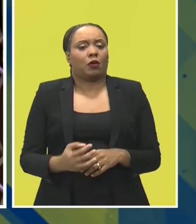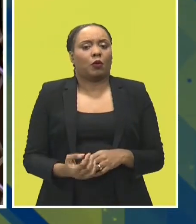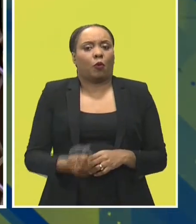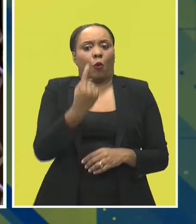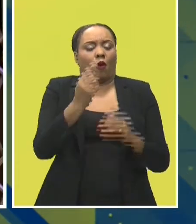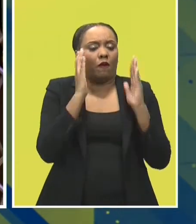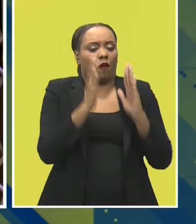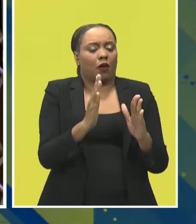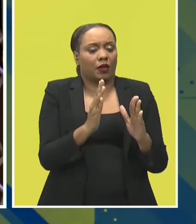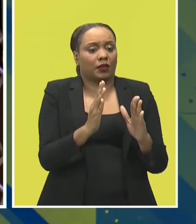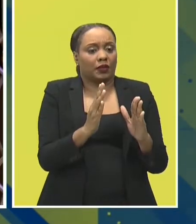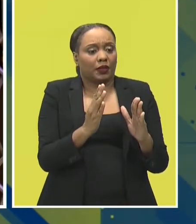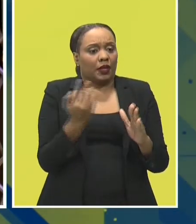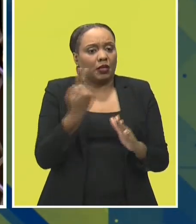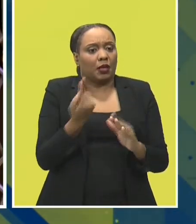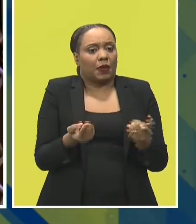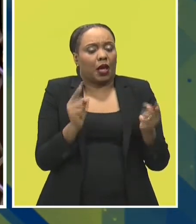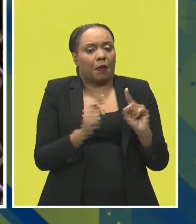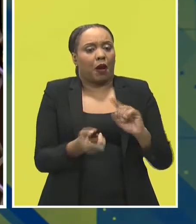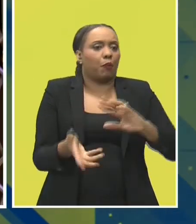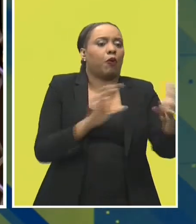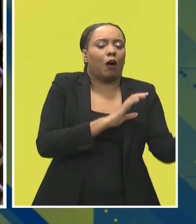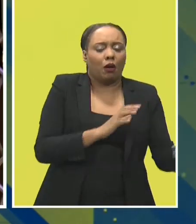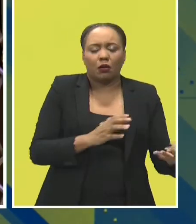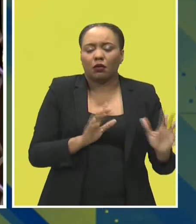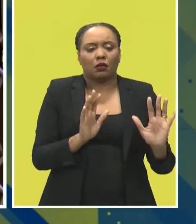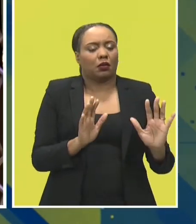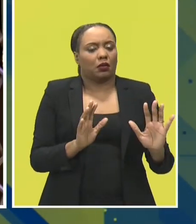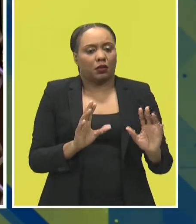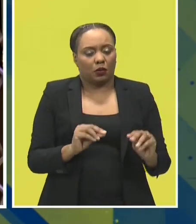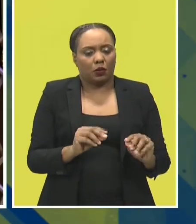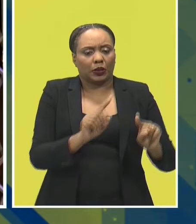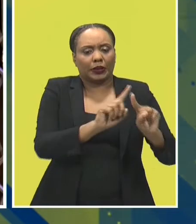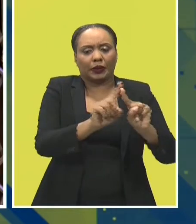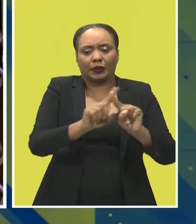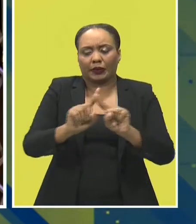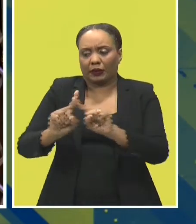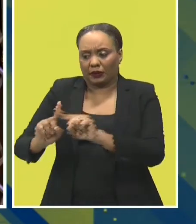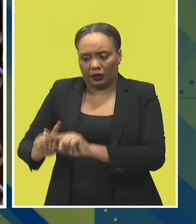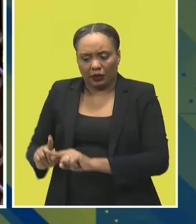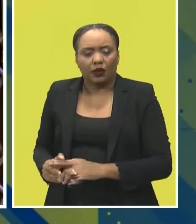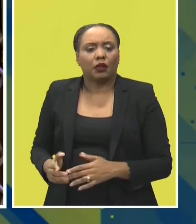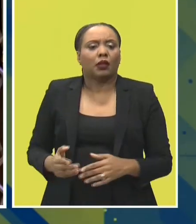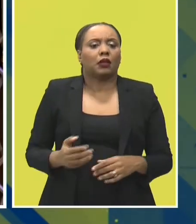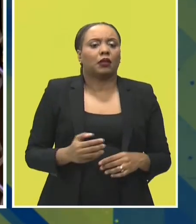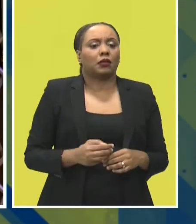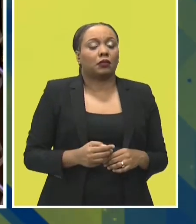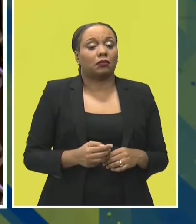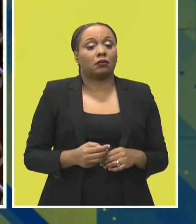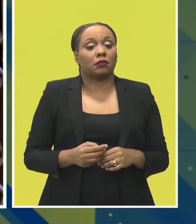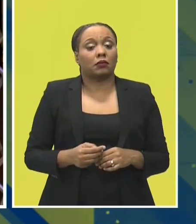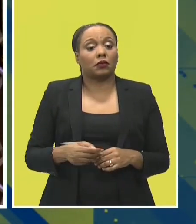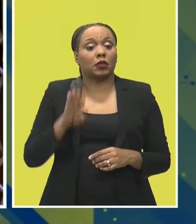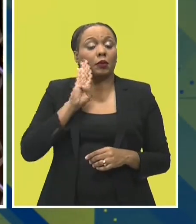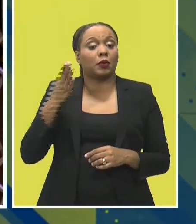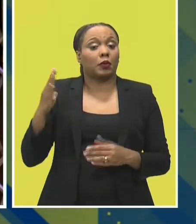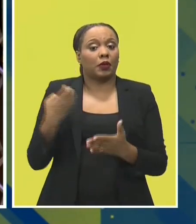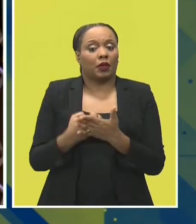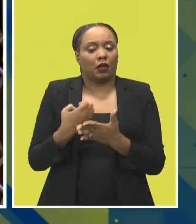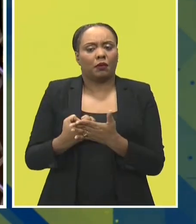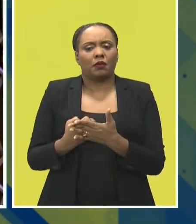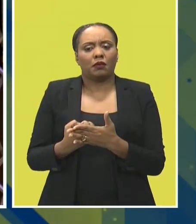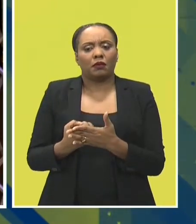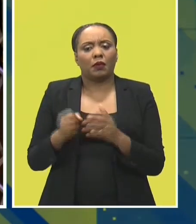changes, and more socially inclusive so that no one is left behind. And the blue economy could be a solution, one